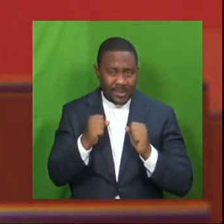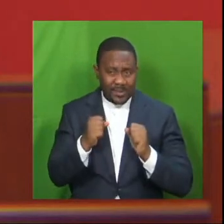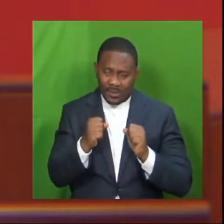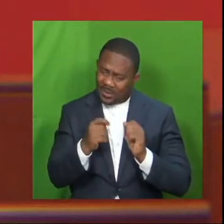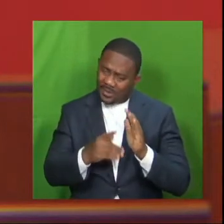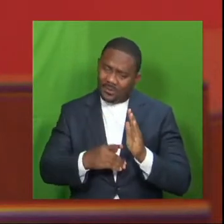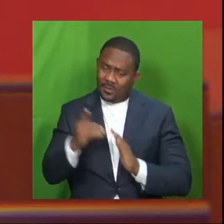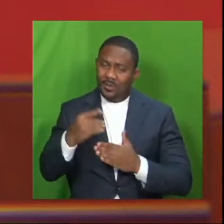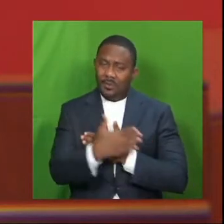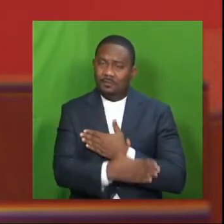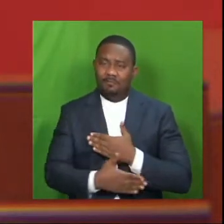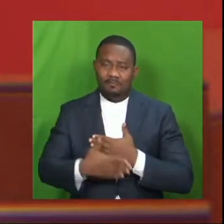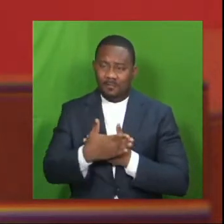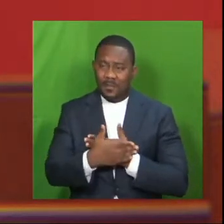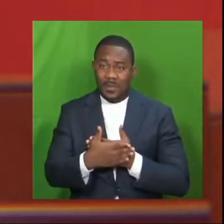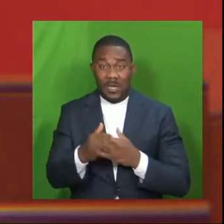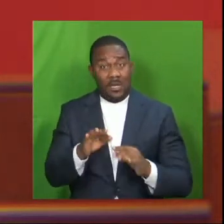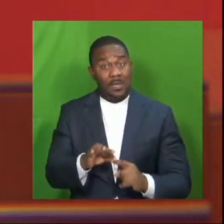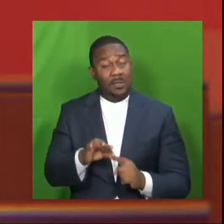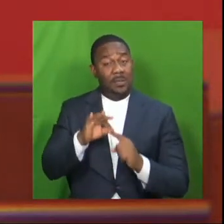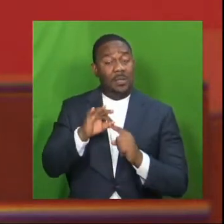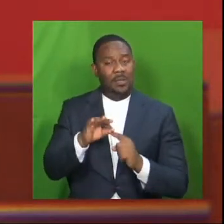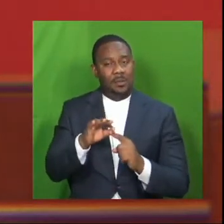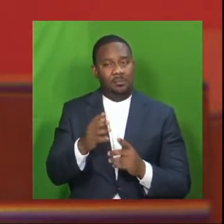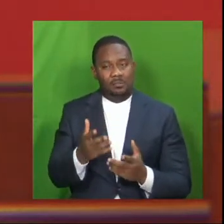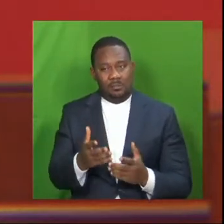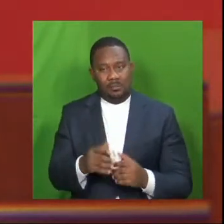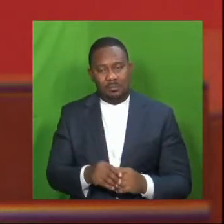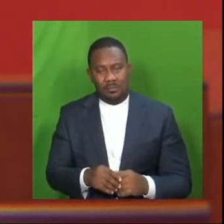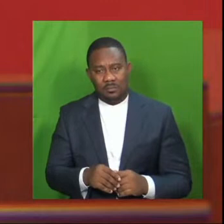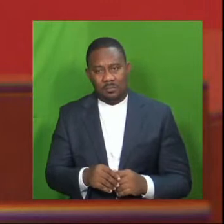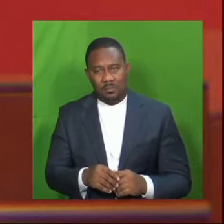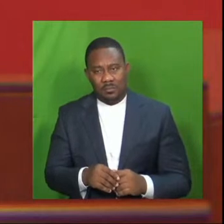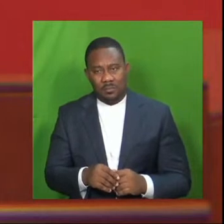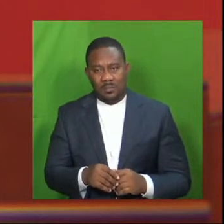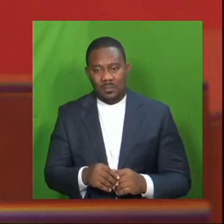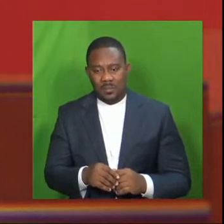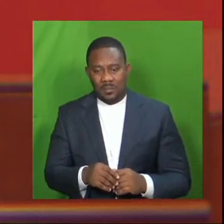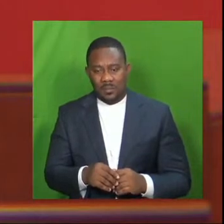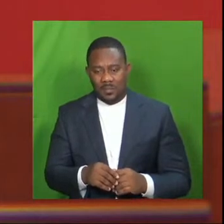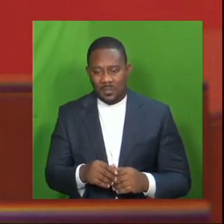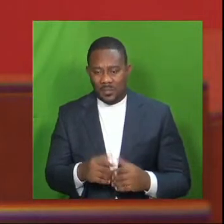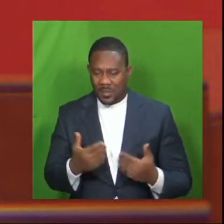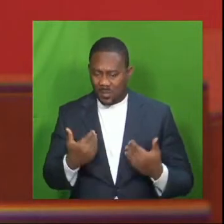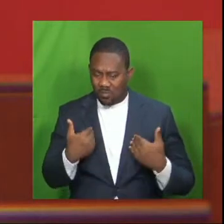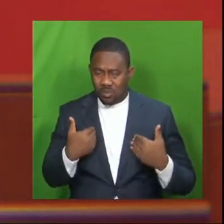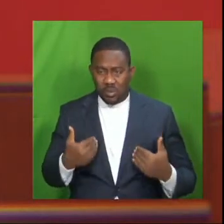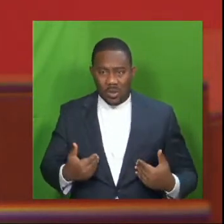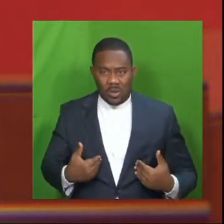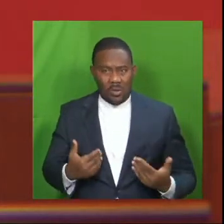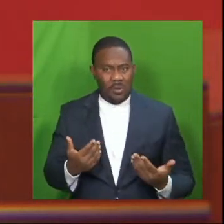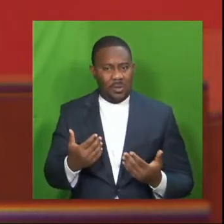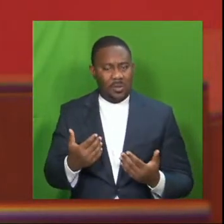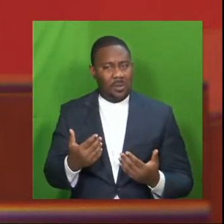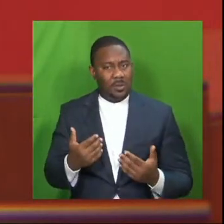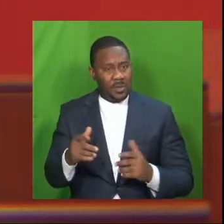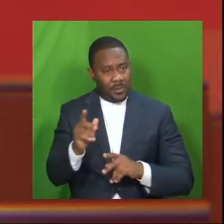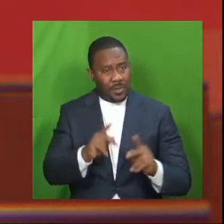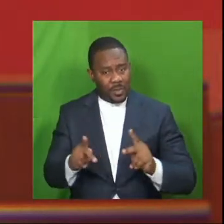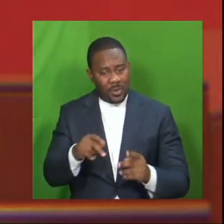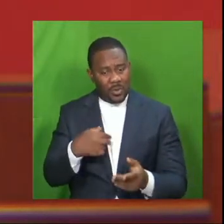country, particularly the welfare and well-being of the people we represent.